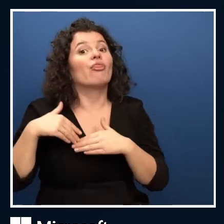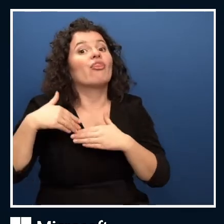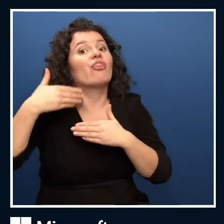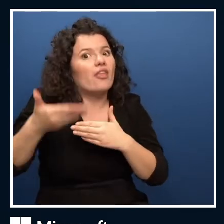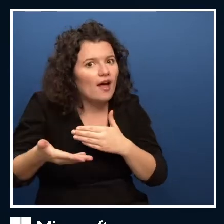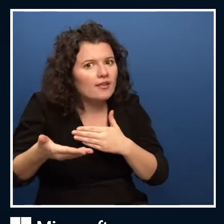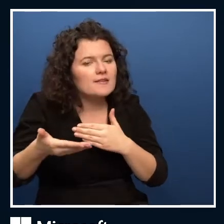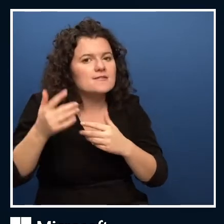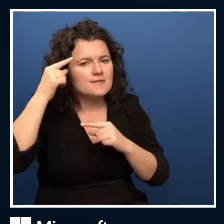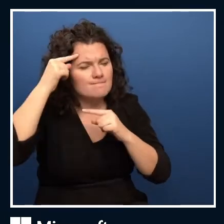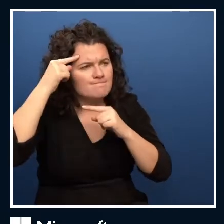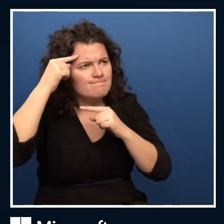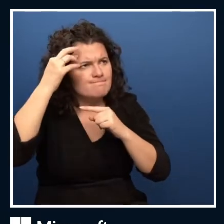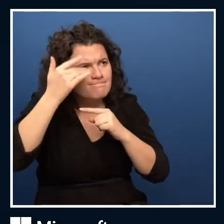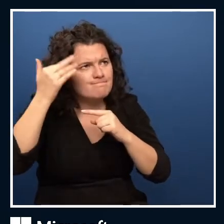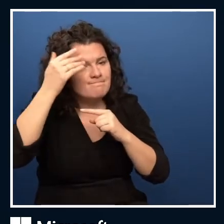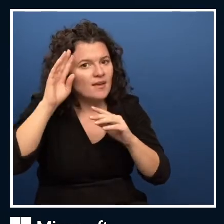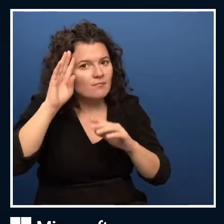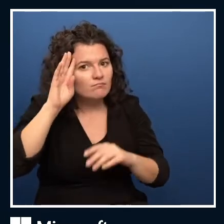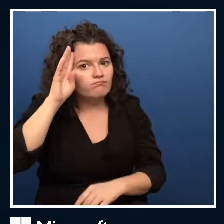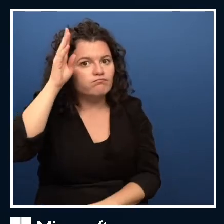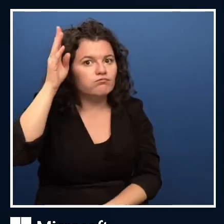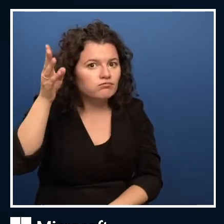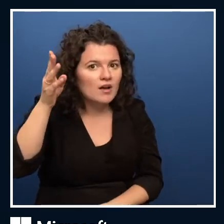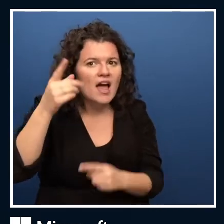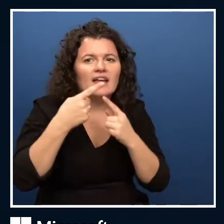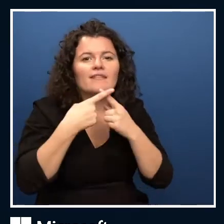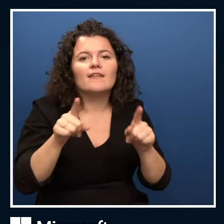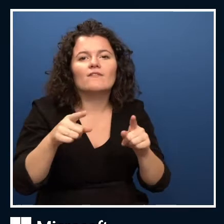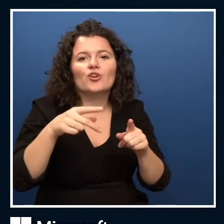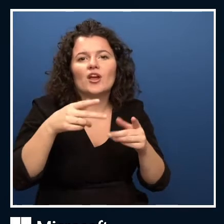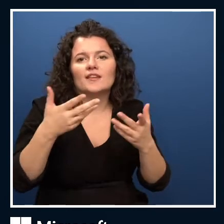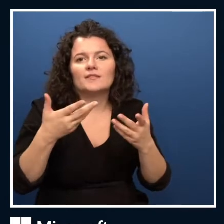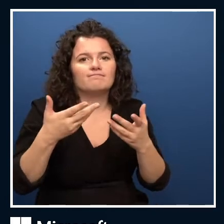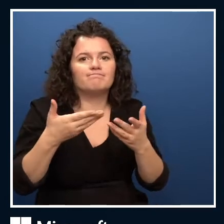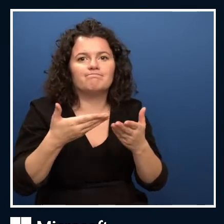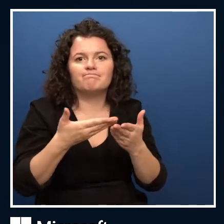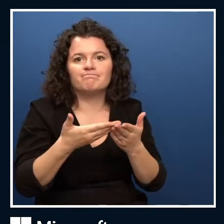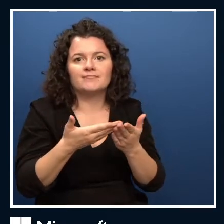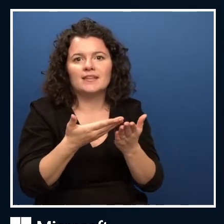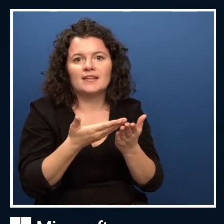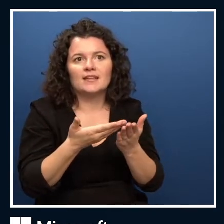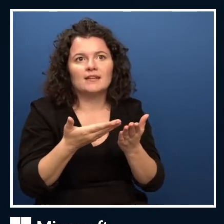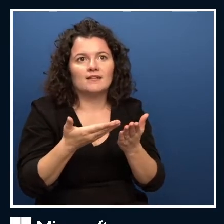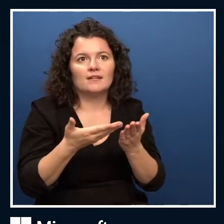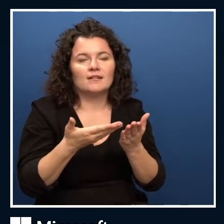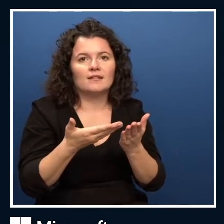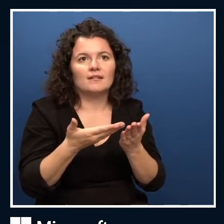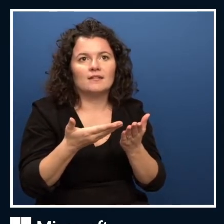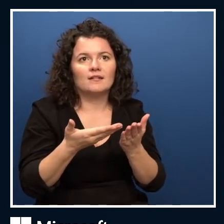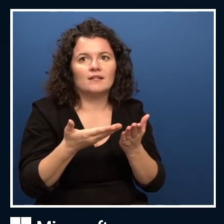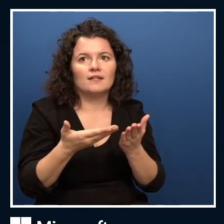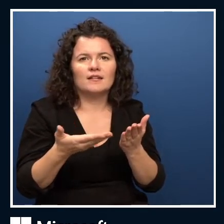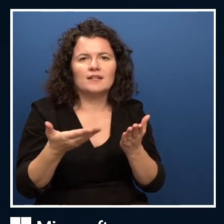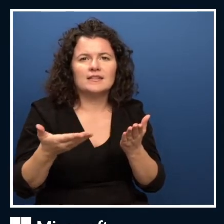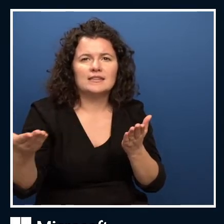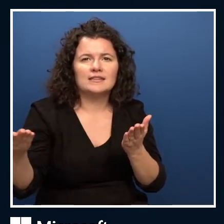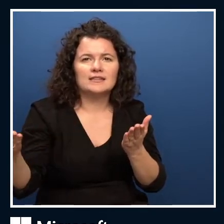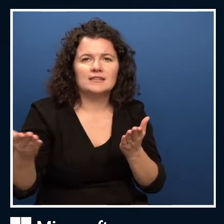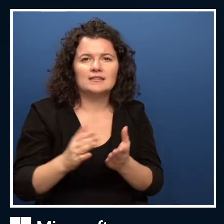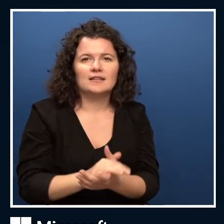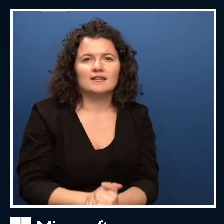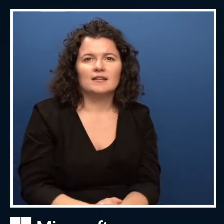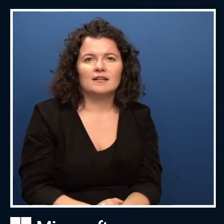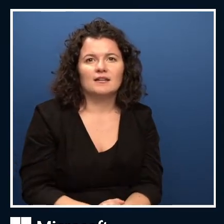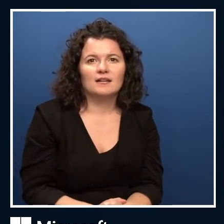hilarious analog devices like the cubes of paraffin, using them to